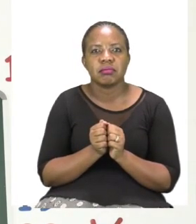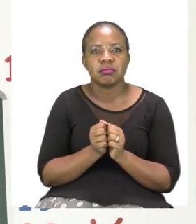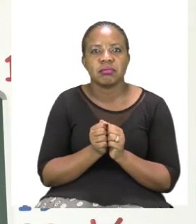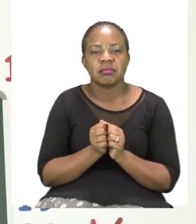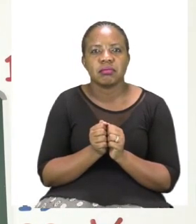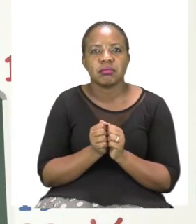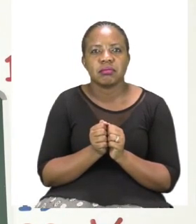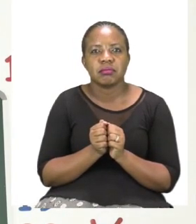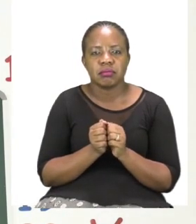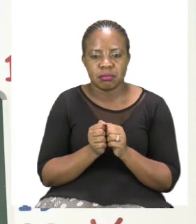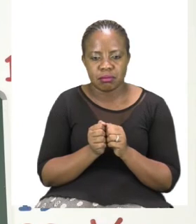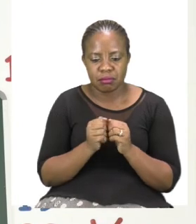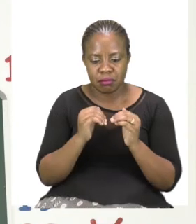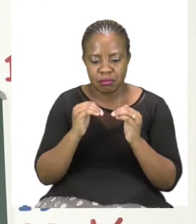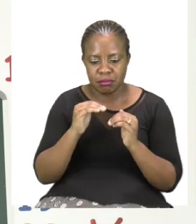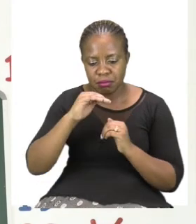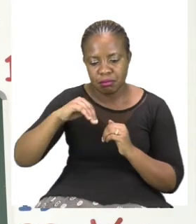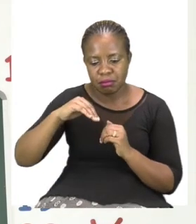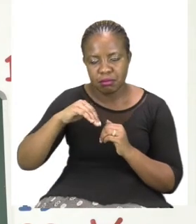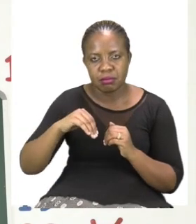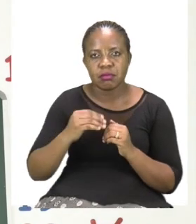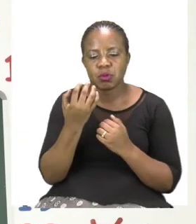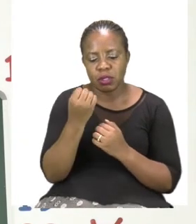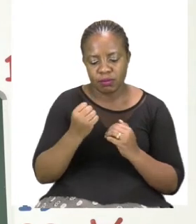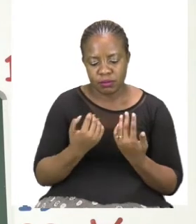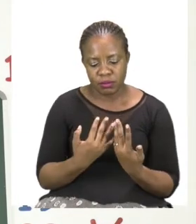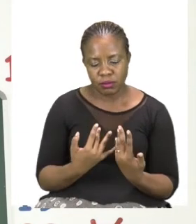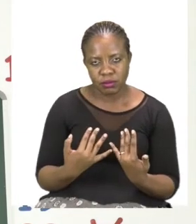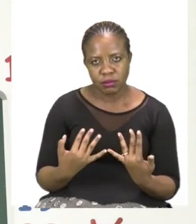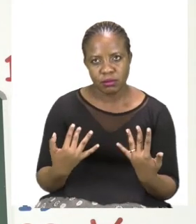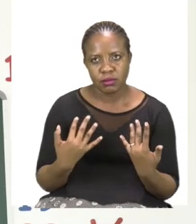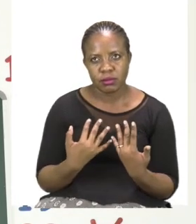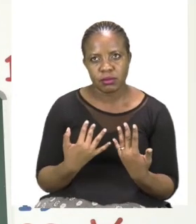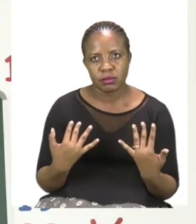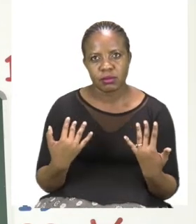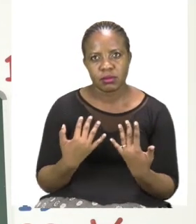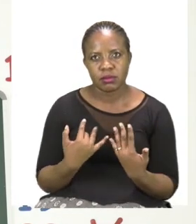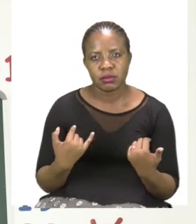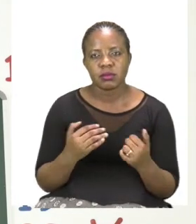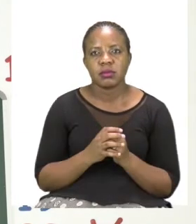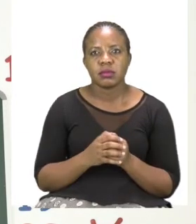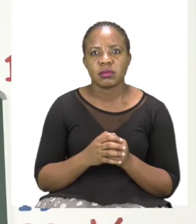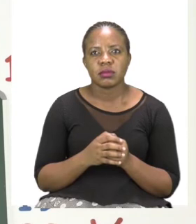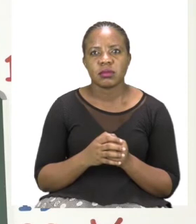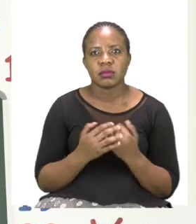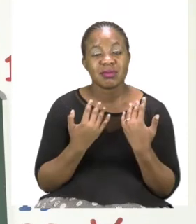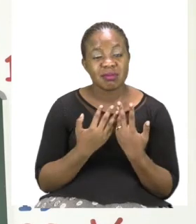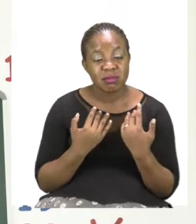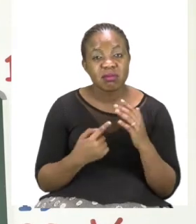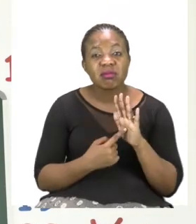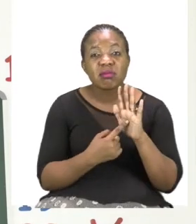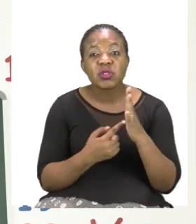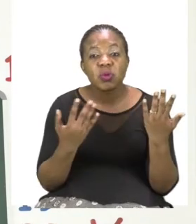symbol is the green. The green, boys and girls, is always at the bottom of